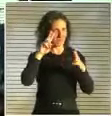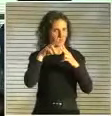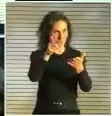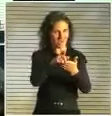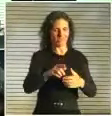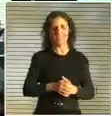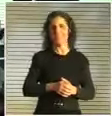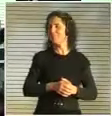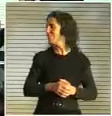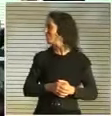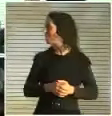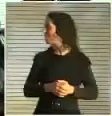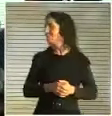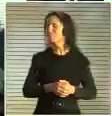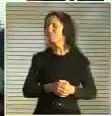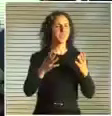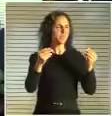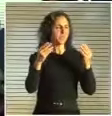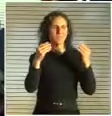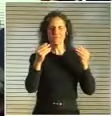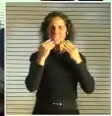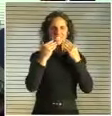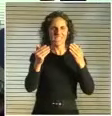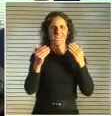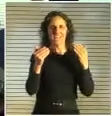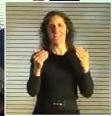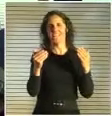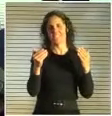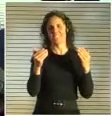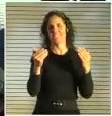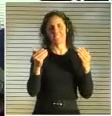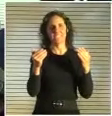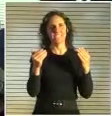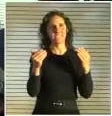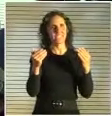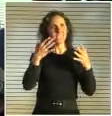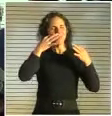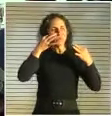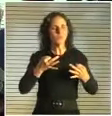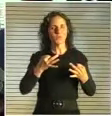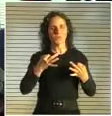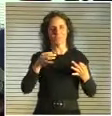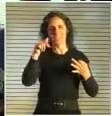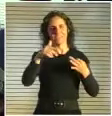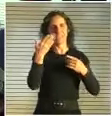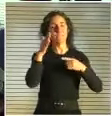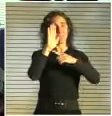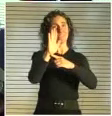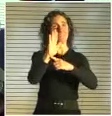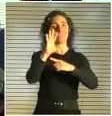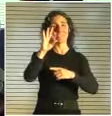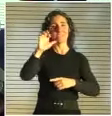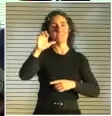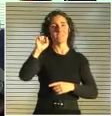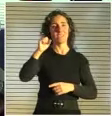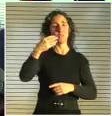Well, thank you very, very much. Very the CBOS model. So I represent the